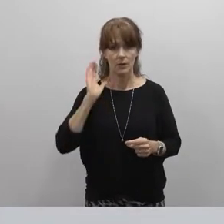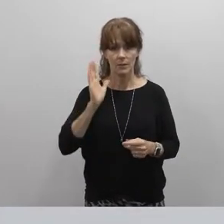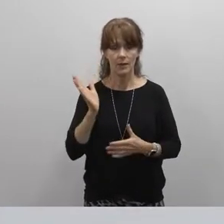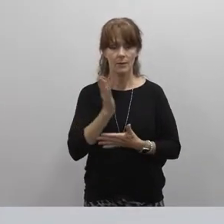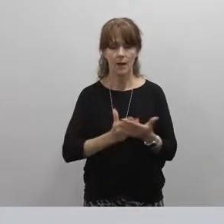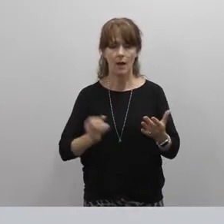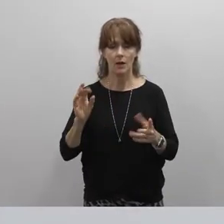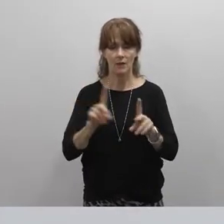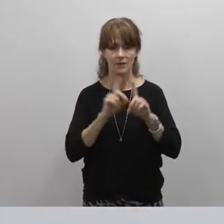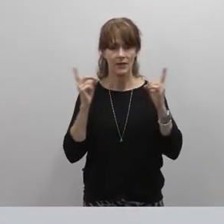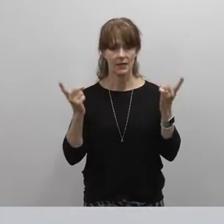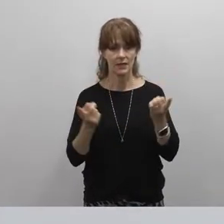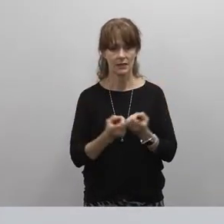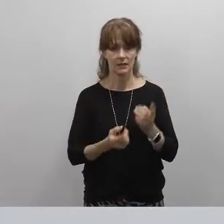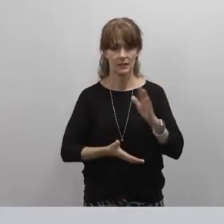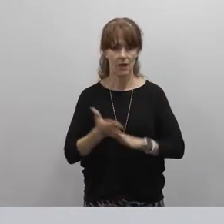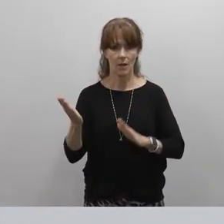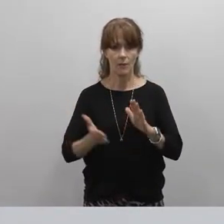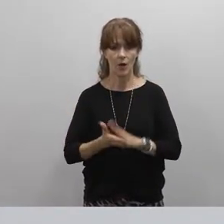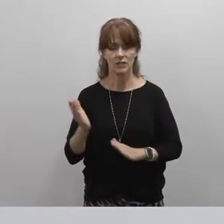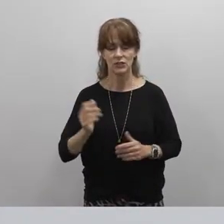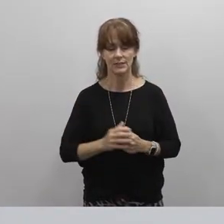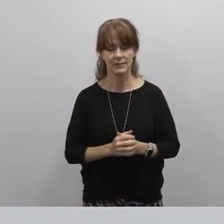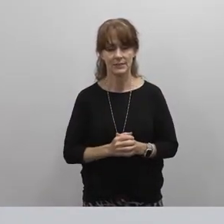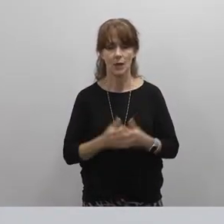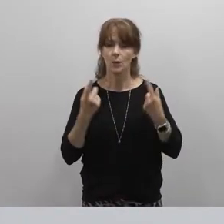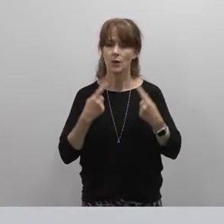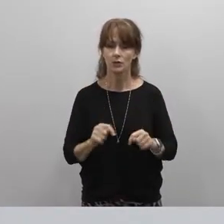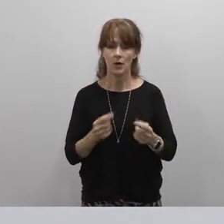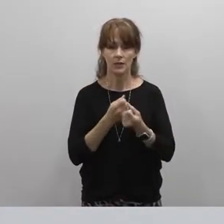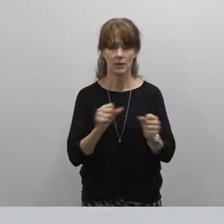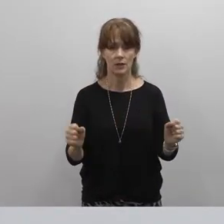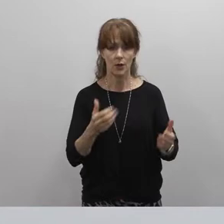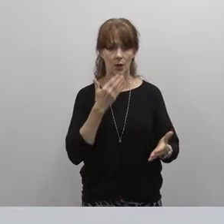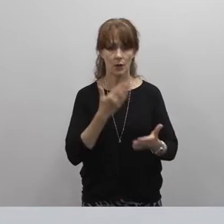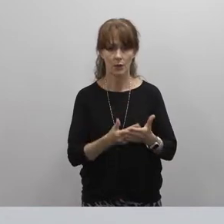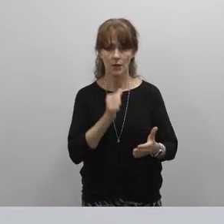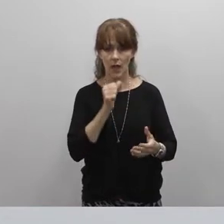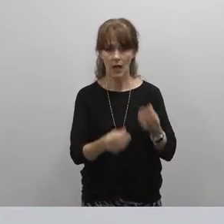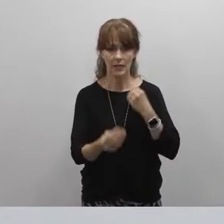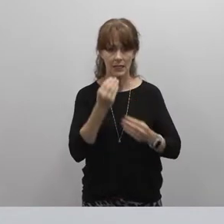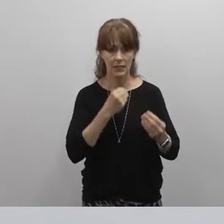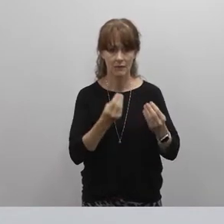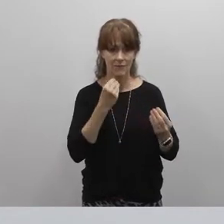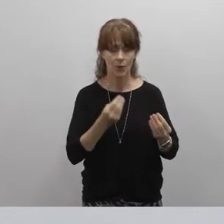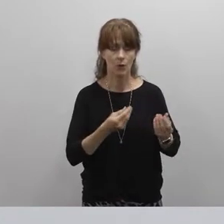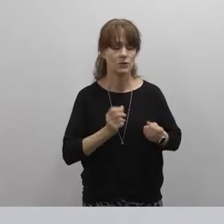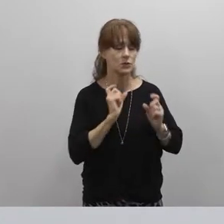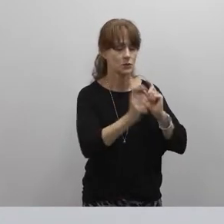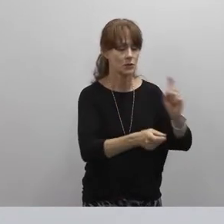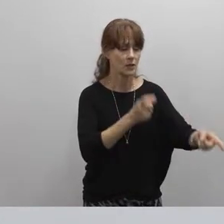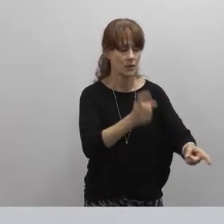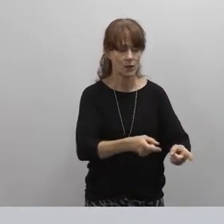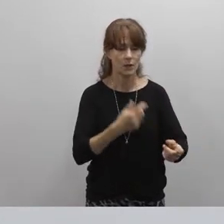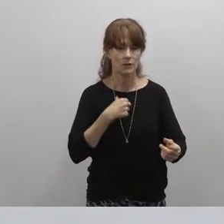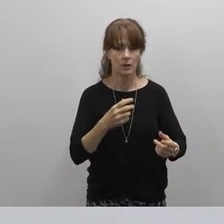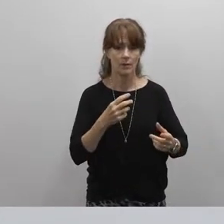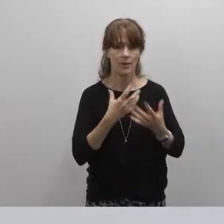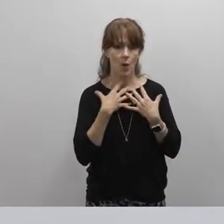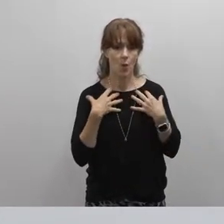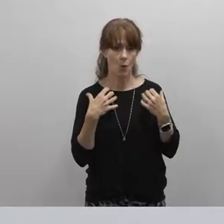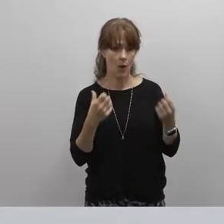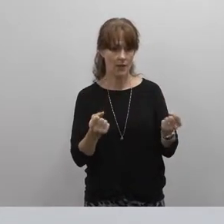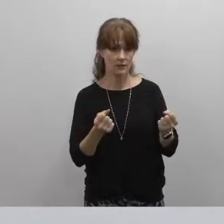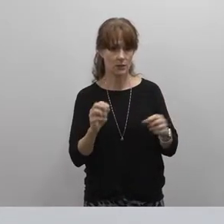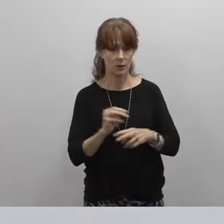part of district operations. When trying to rescue good uneaten food to donate to Rescue Mission prior to winter